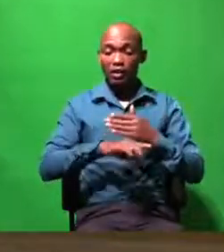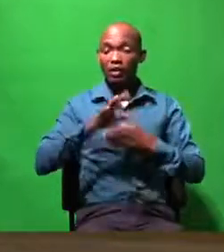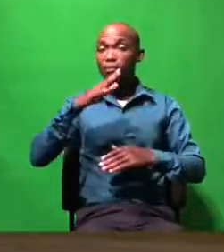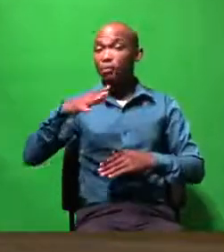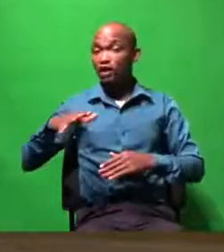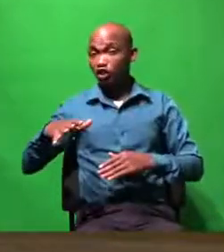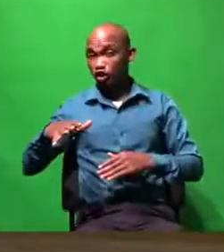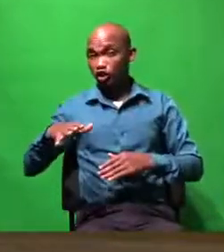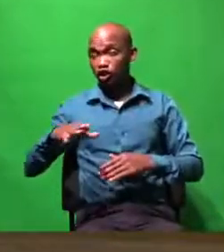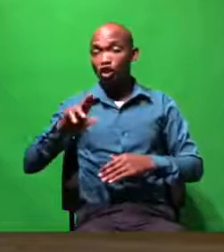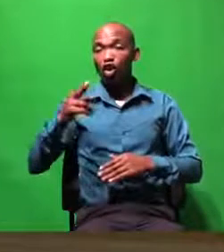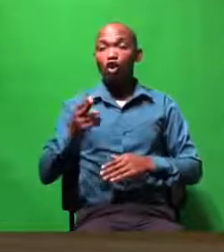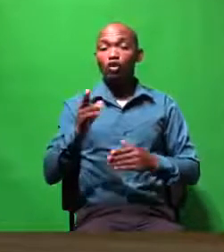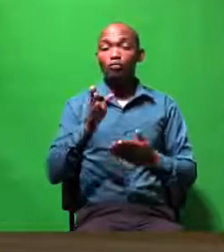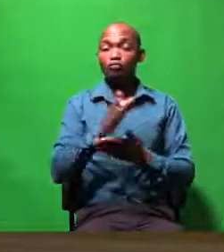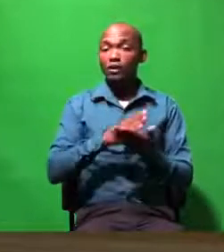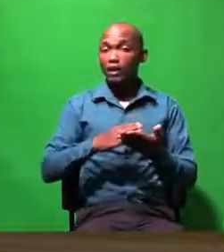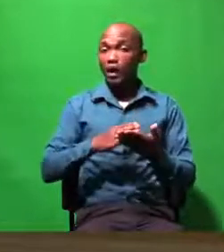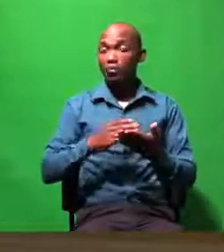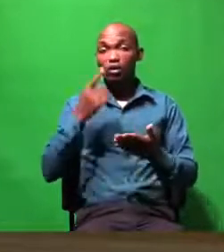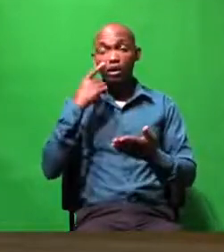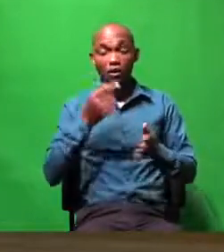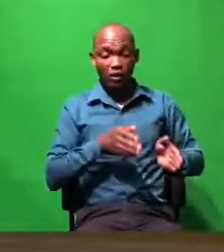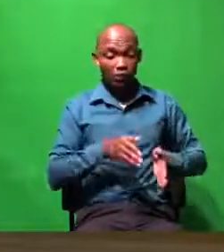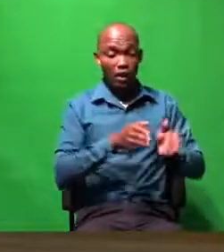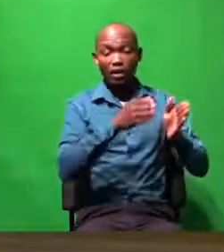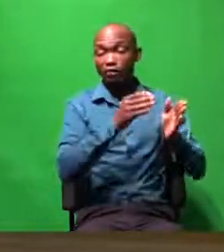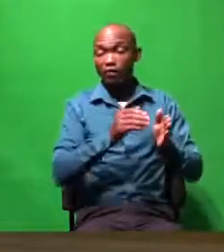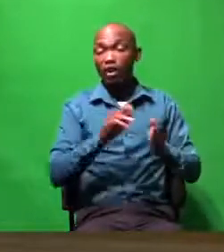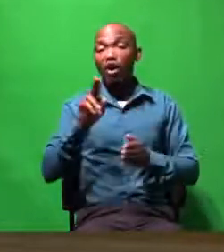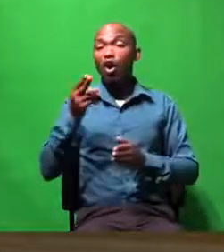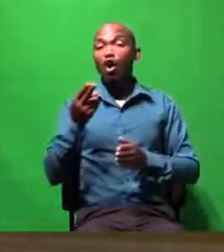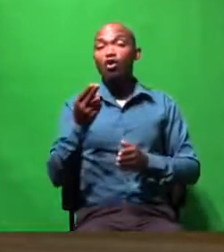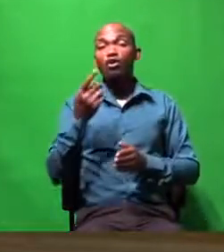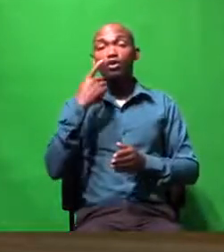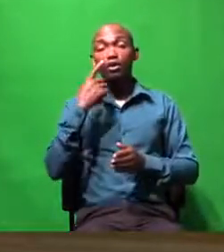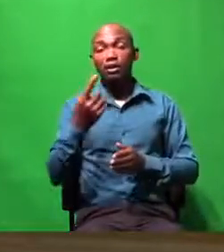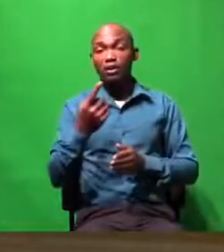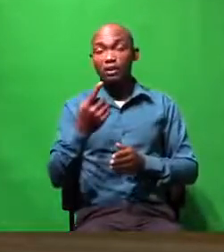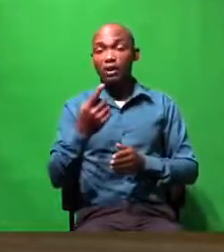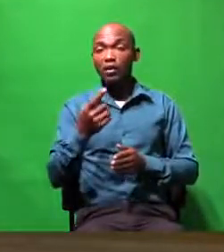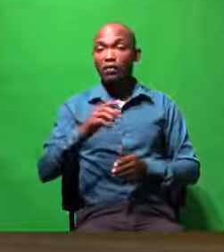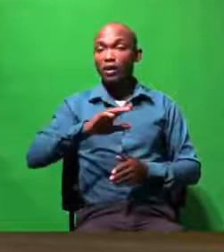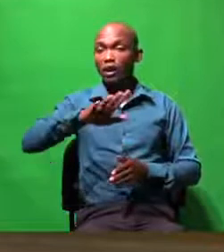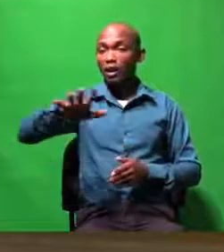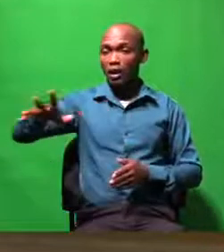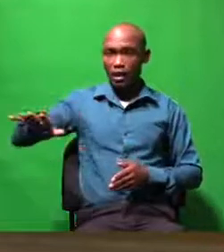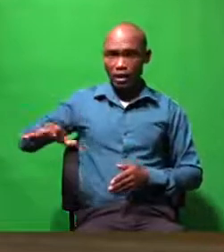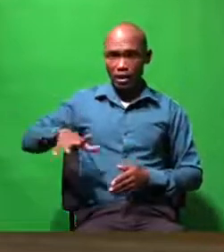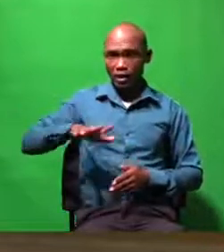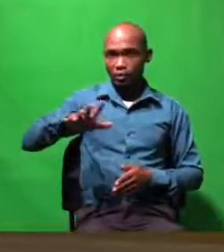can say sometimes we can see a river, and sometimes we can see a lake. So when we say the